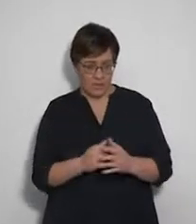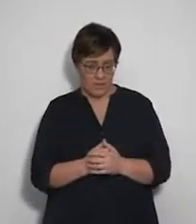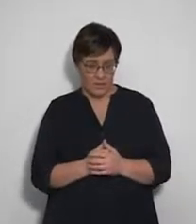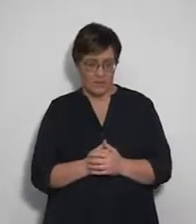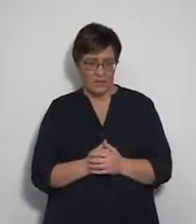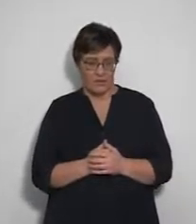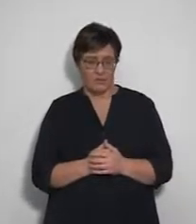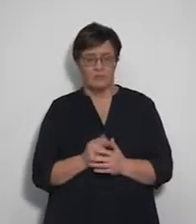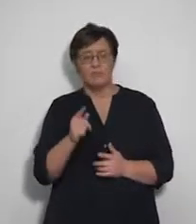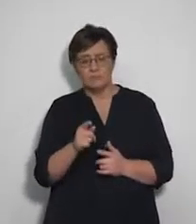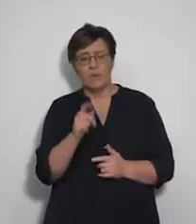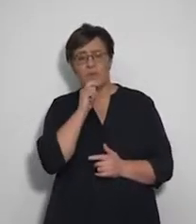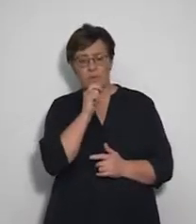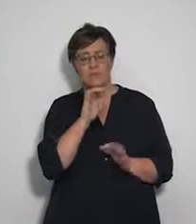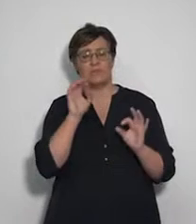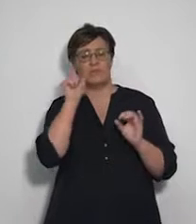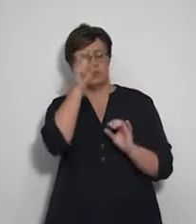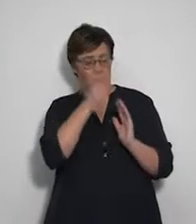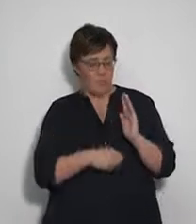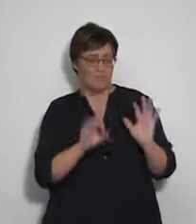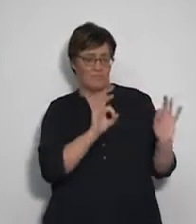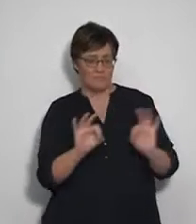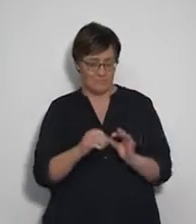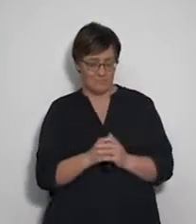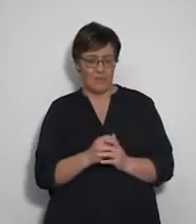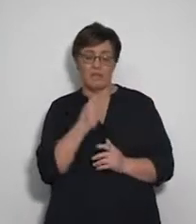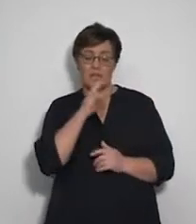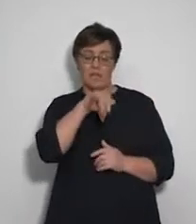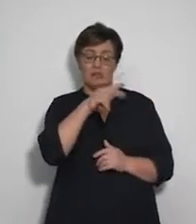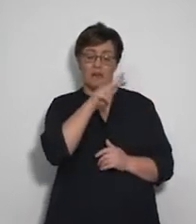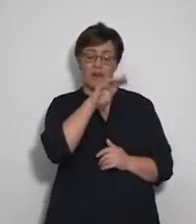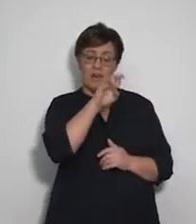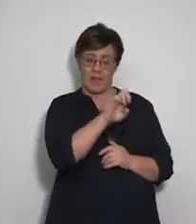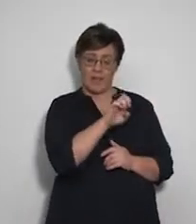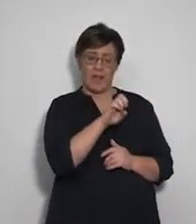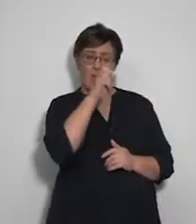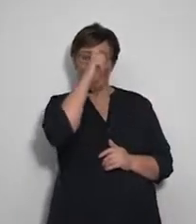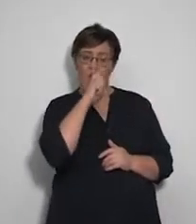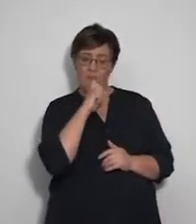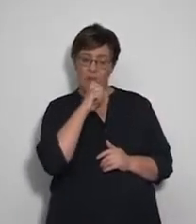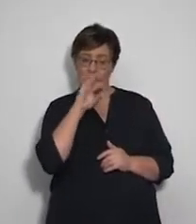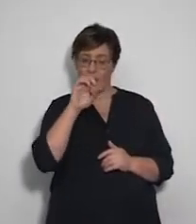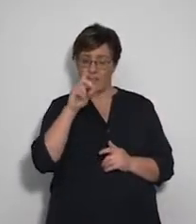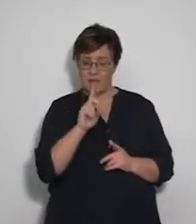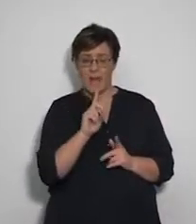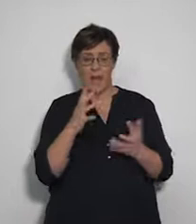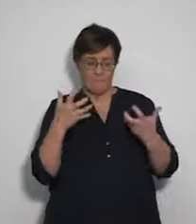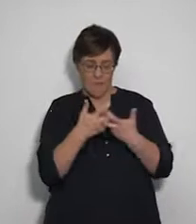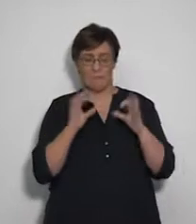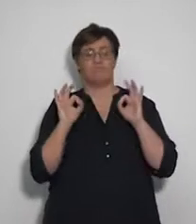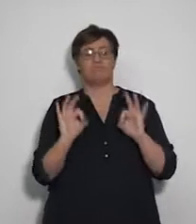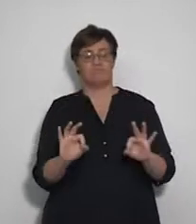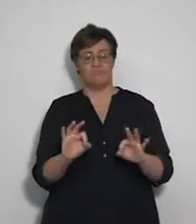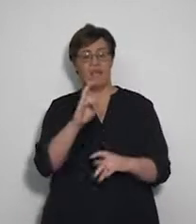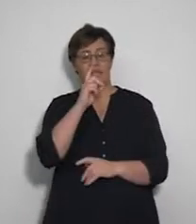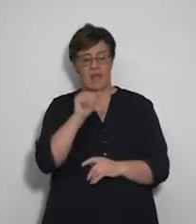and appropriately using the correct terms. So when we look at Jenny's DNA profile bands, there's a match or a perfect match